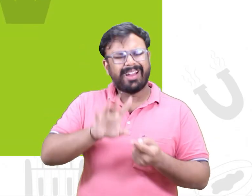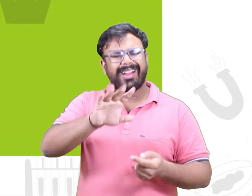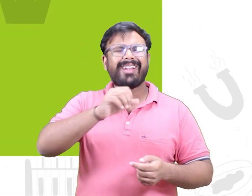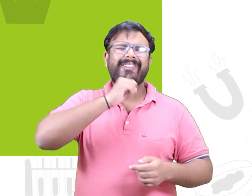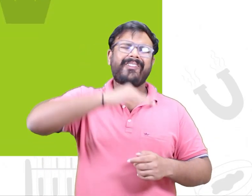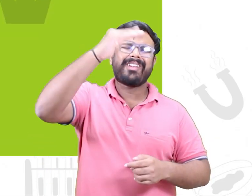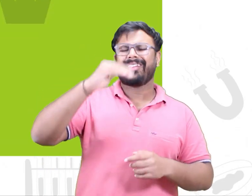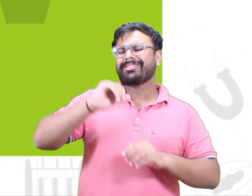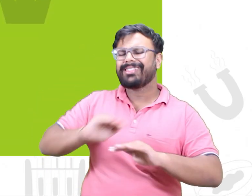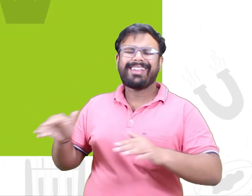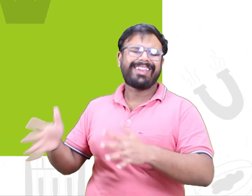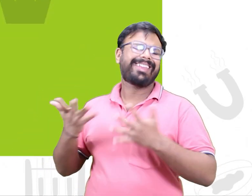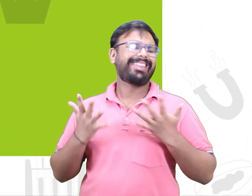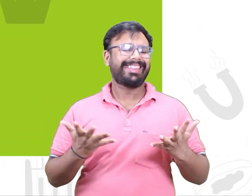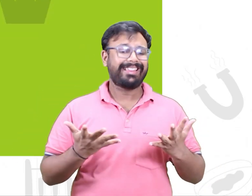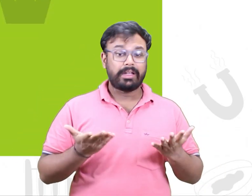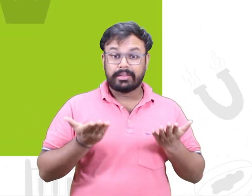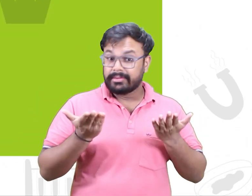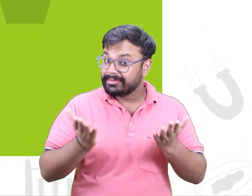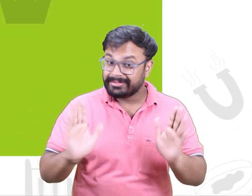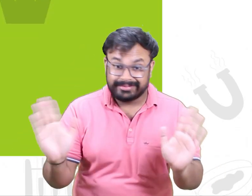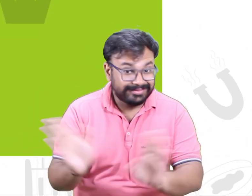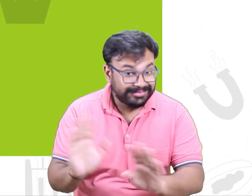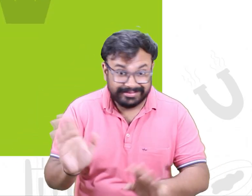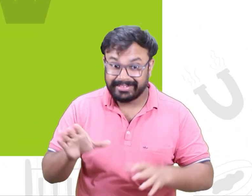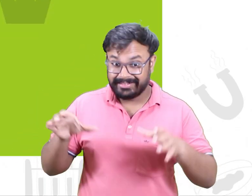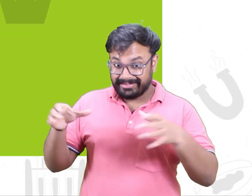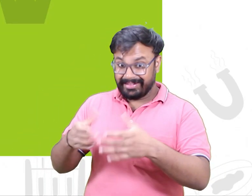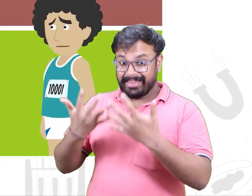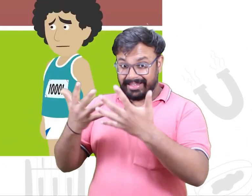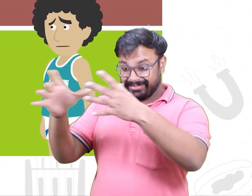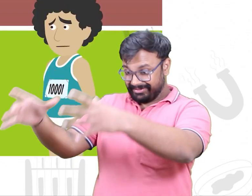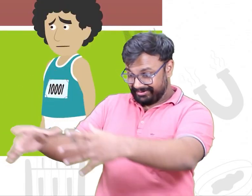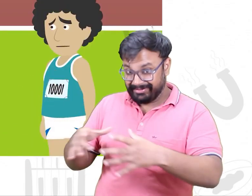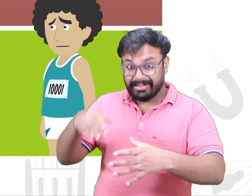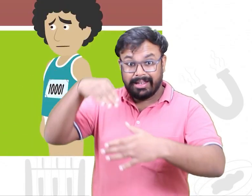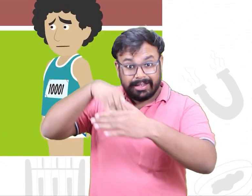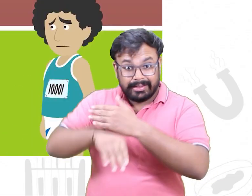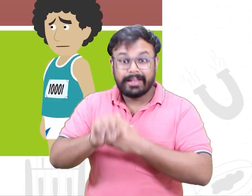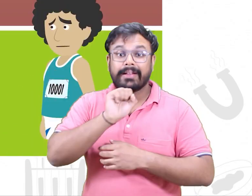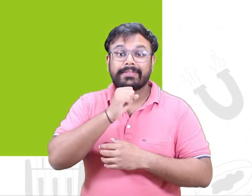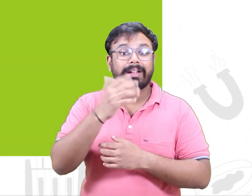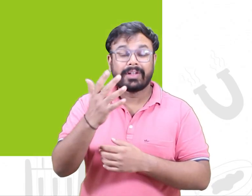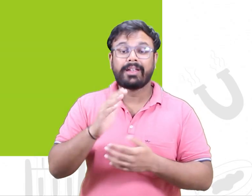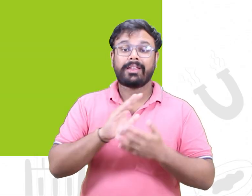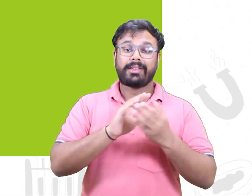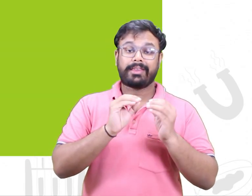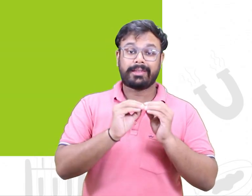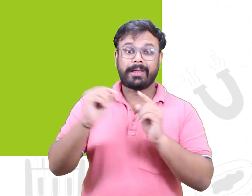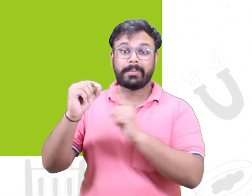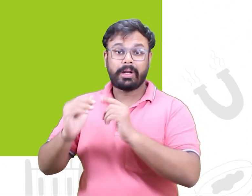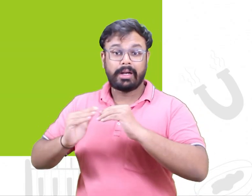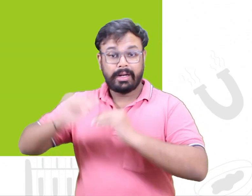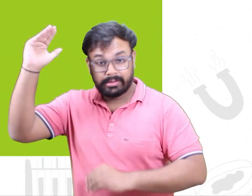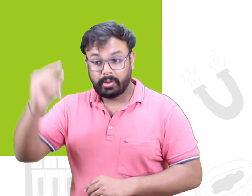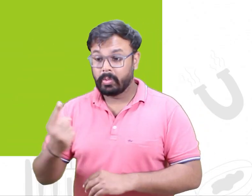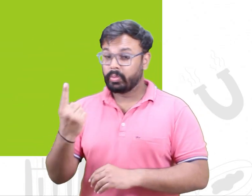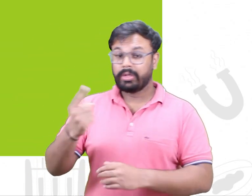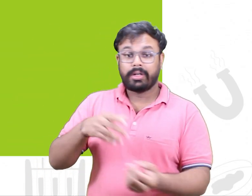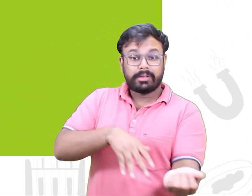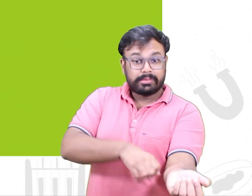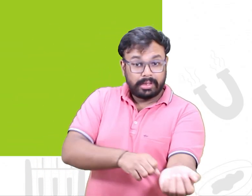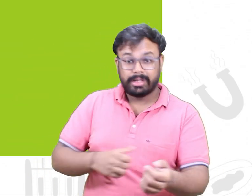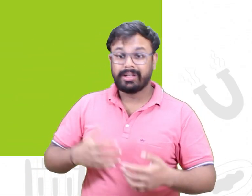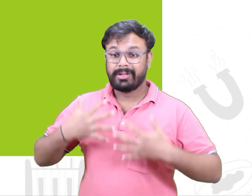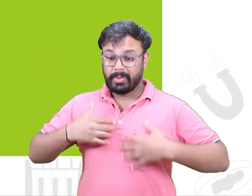etc. Sir, these are diseases that happen in old age. Children don't suffer from them. That's not the case, my child. If